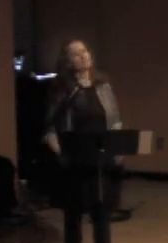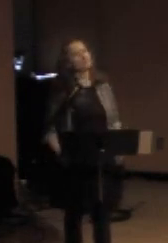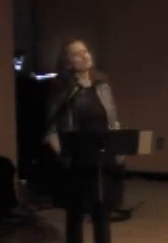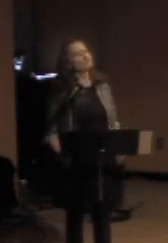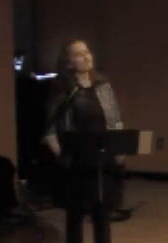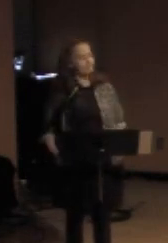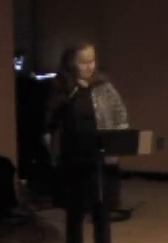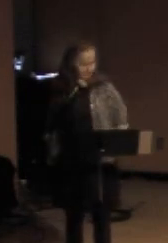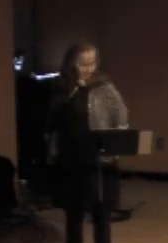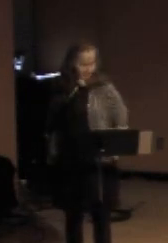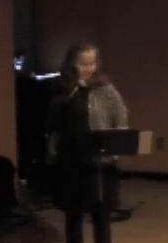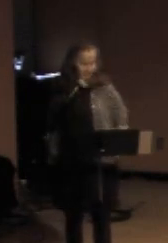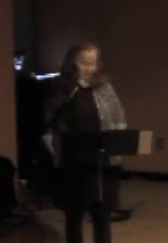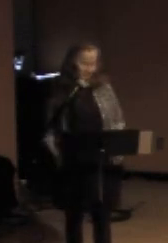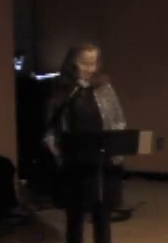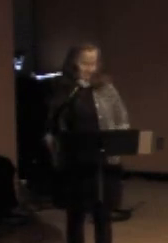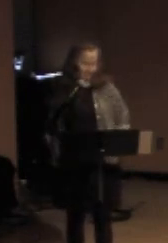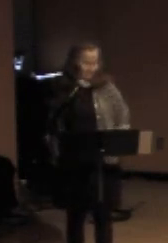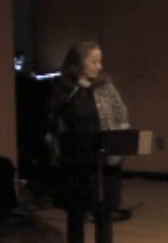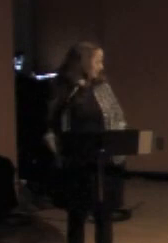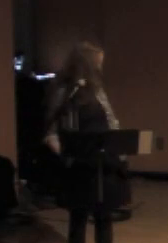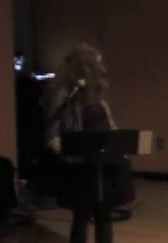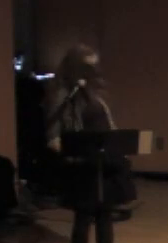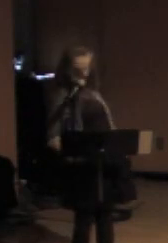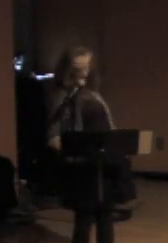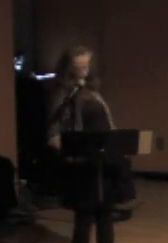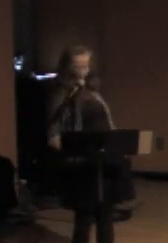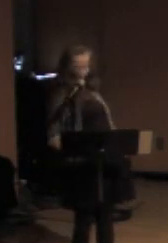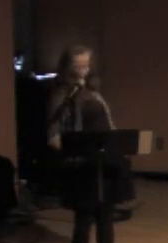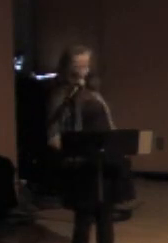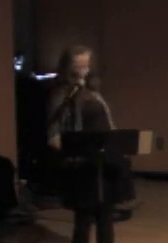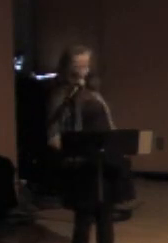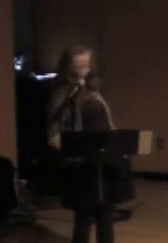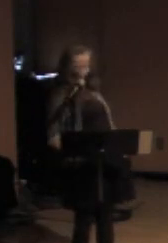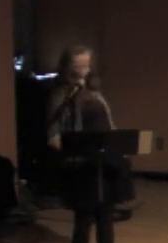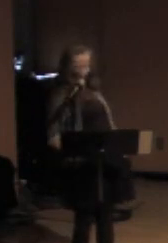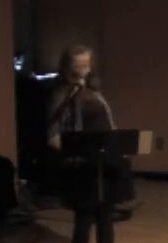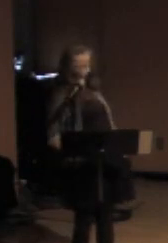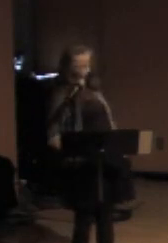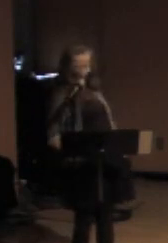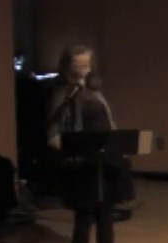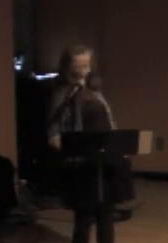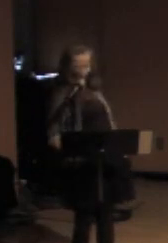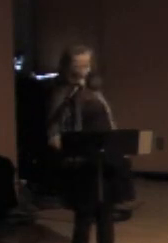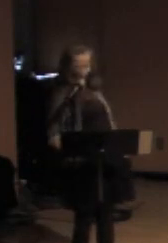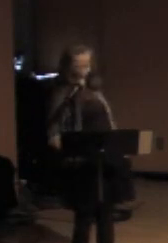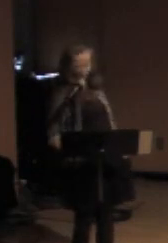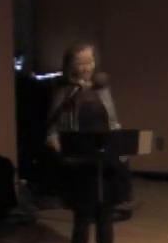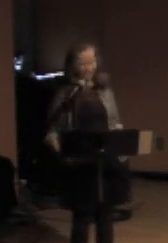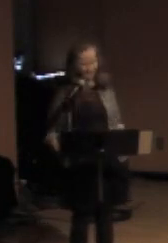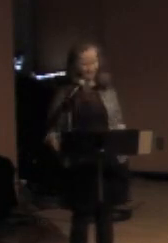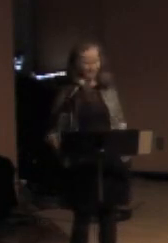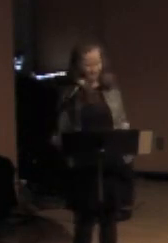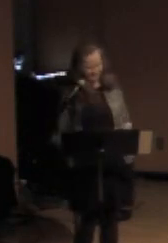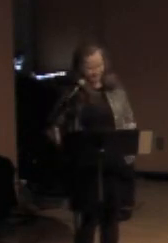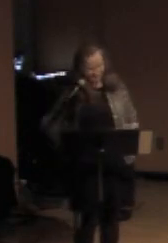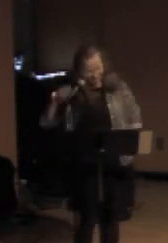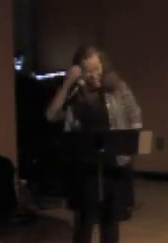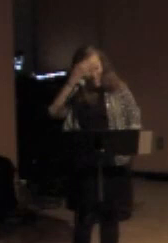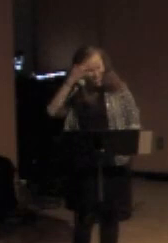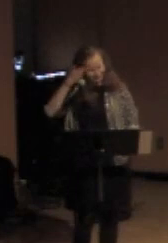lipstick she turns toward him and makes a face looks good yeah it